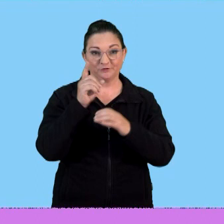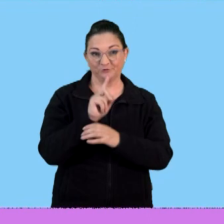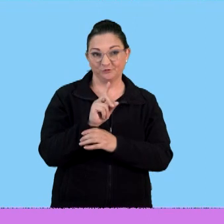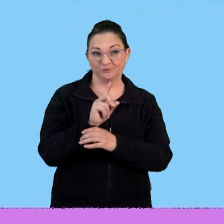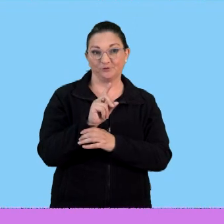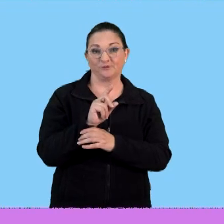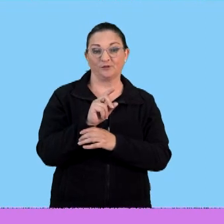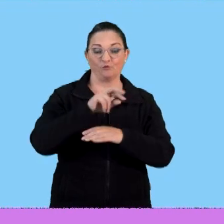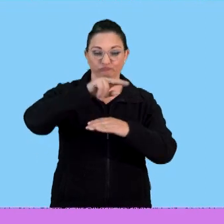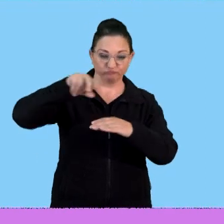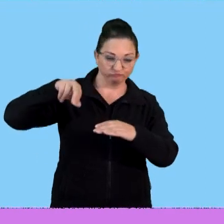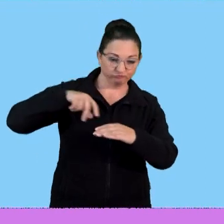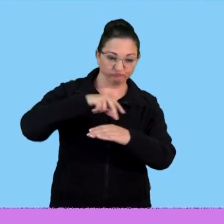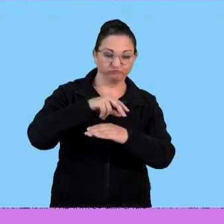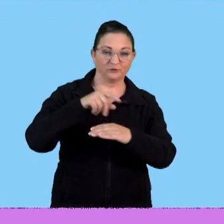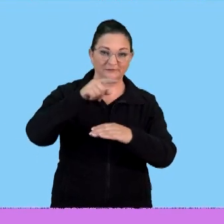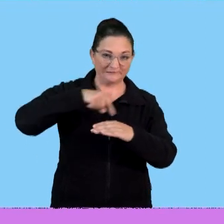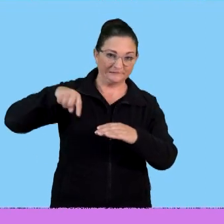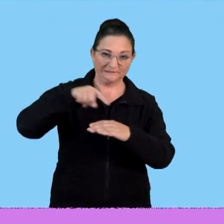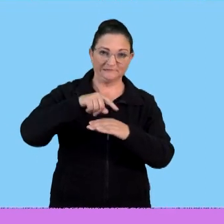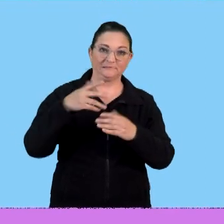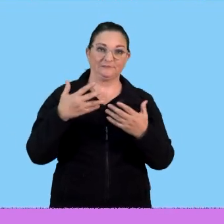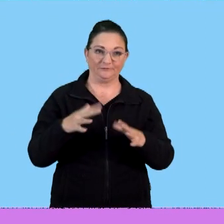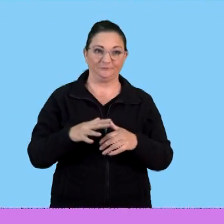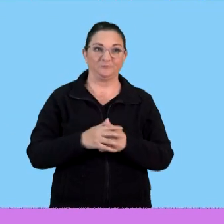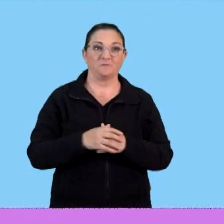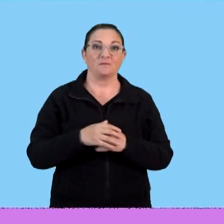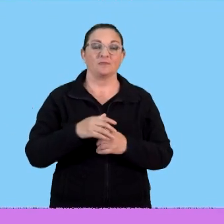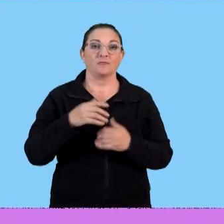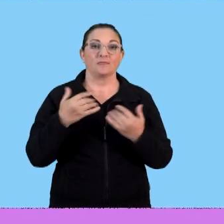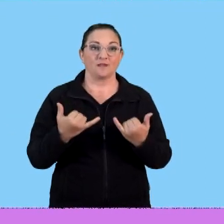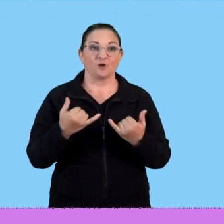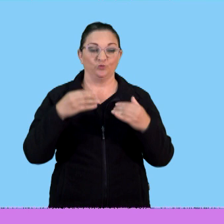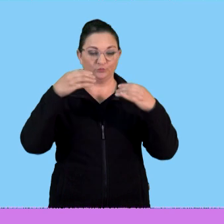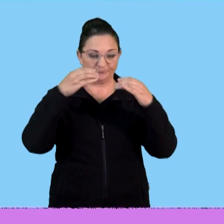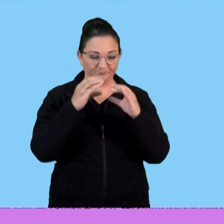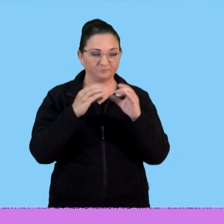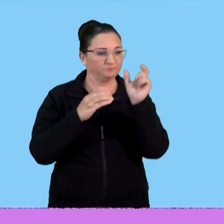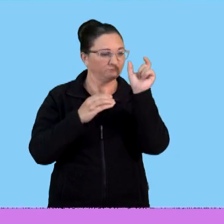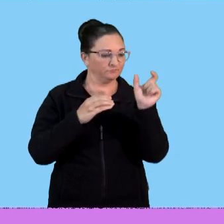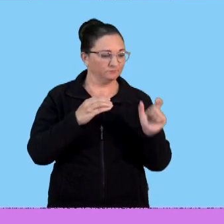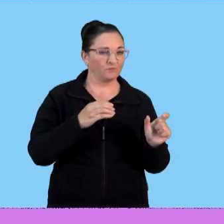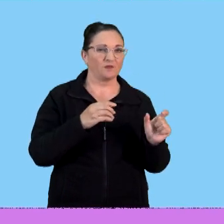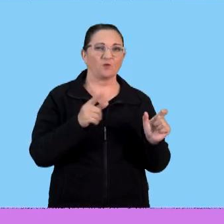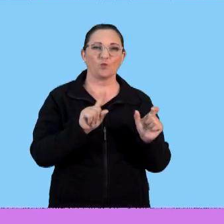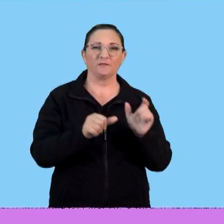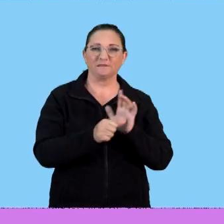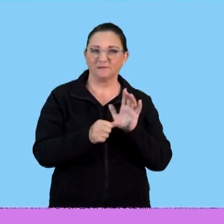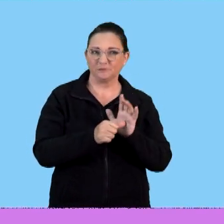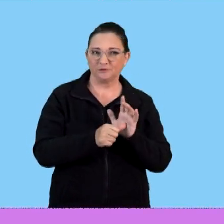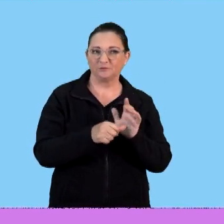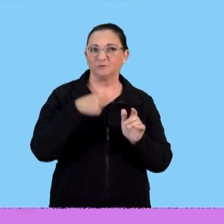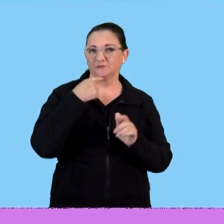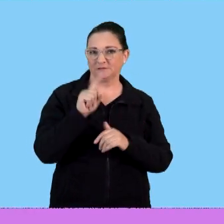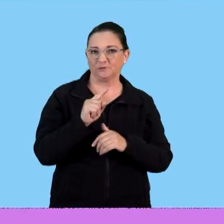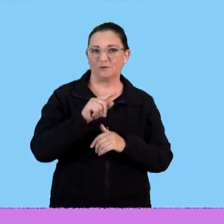focus is perimeter and circumference. Okay, then we looked at some important terminology and language, and we